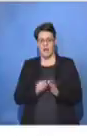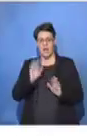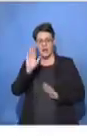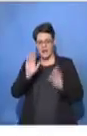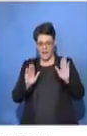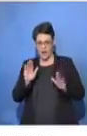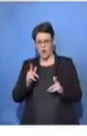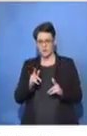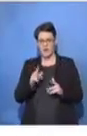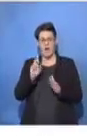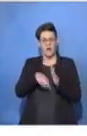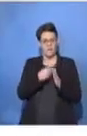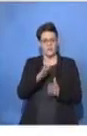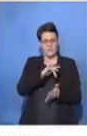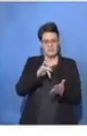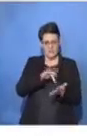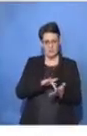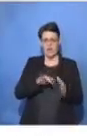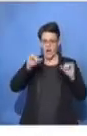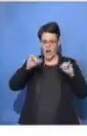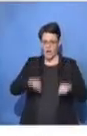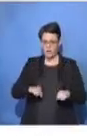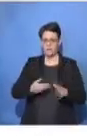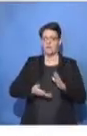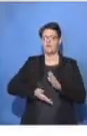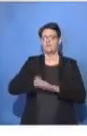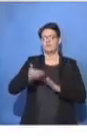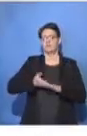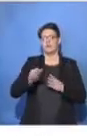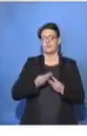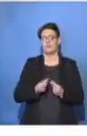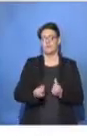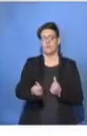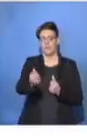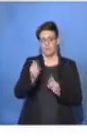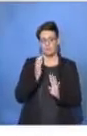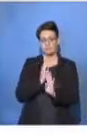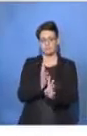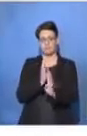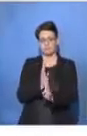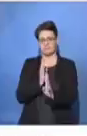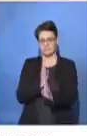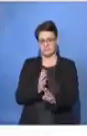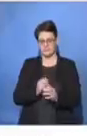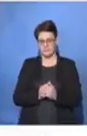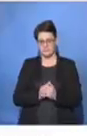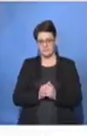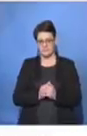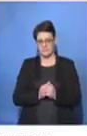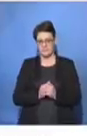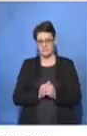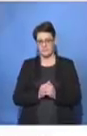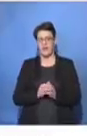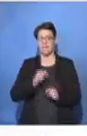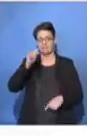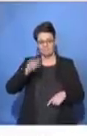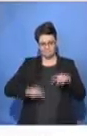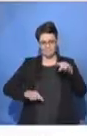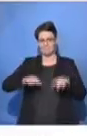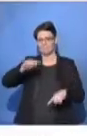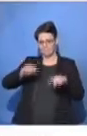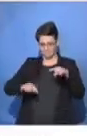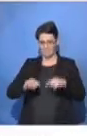Layout in voting stations allowed for smooth flow of voters. There were